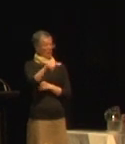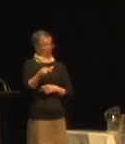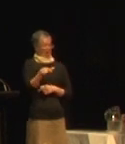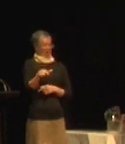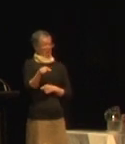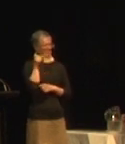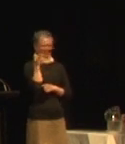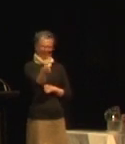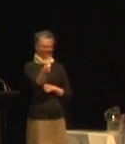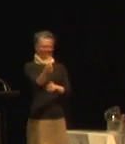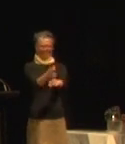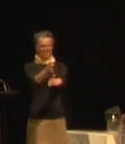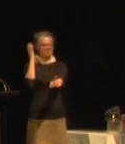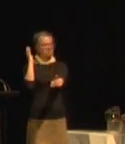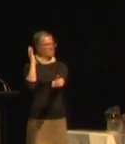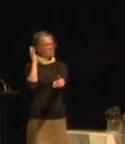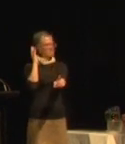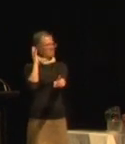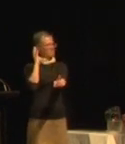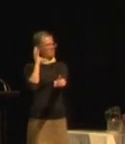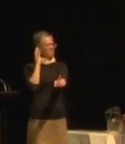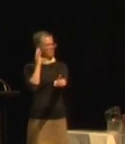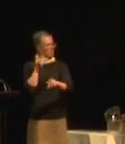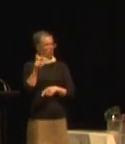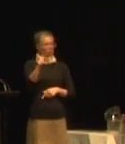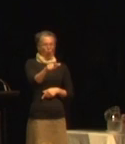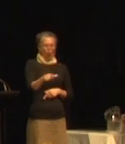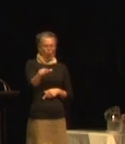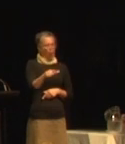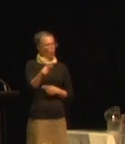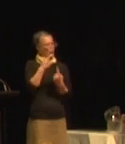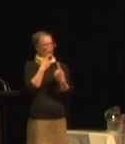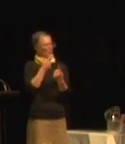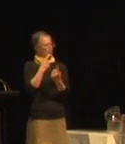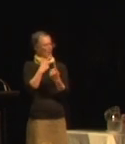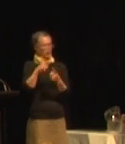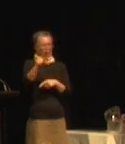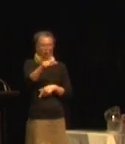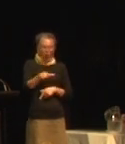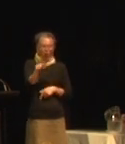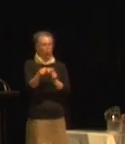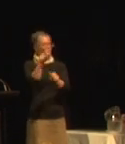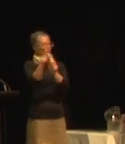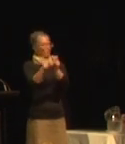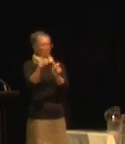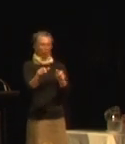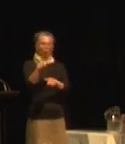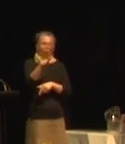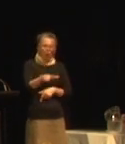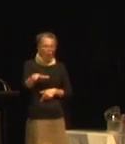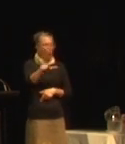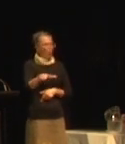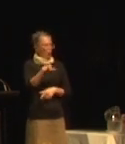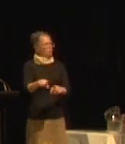doing. It's all personal. It's all local. And a lot of research backs this up. People don't begin to think about climate